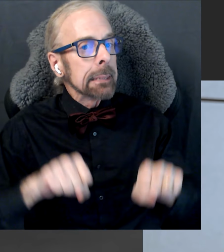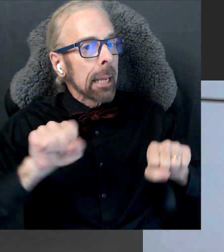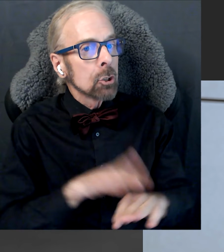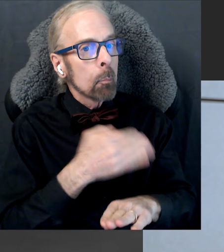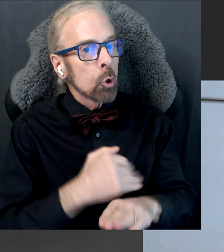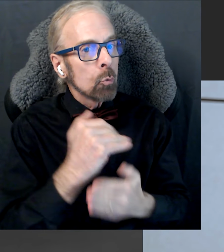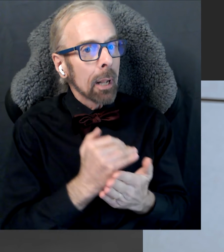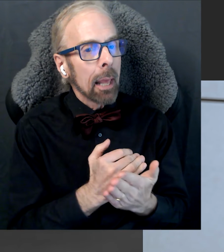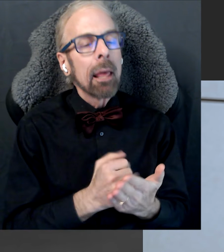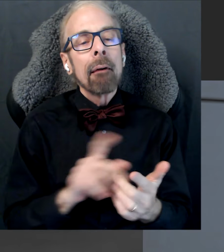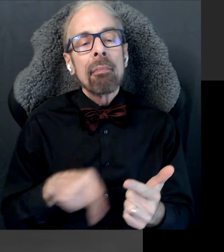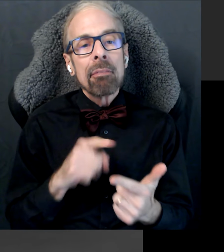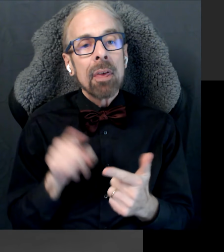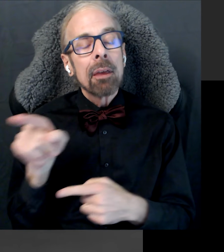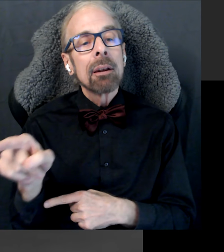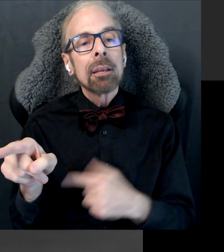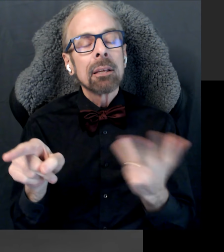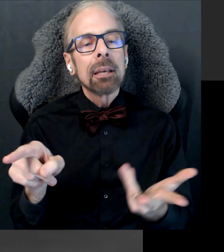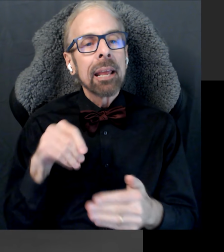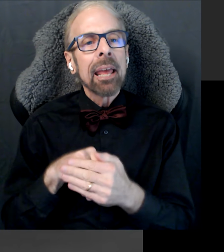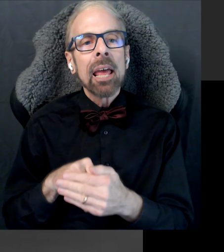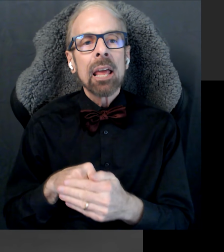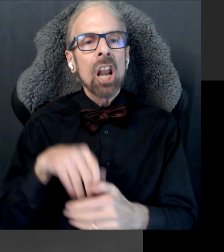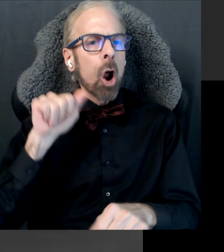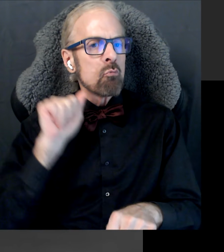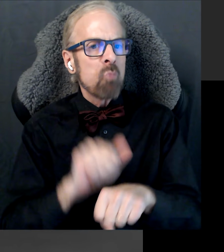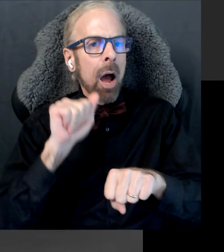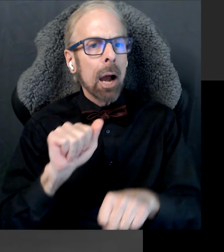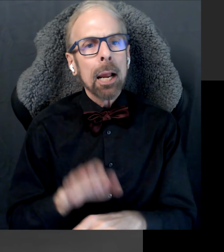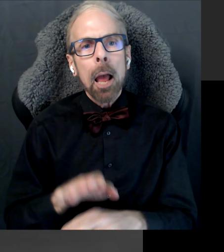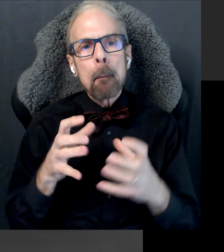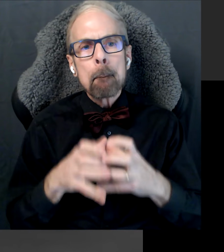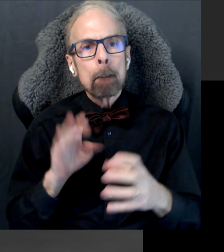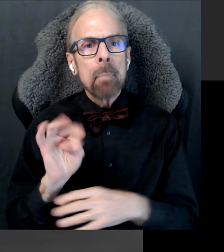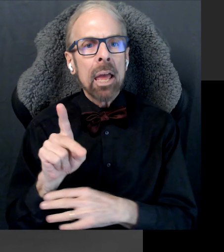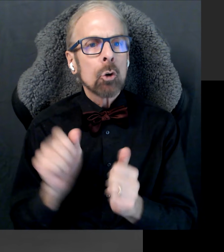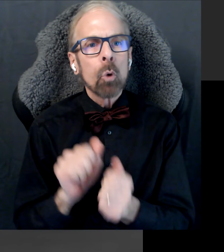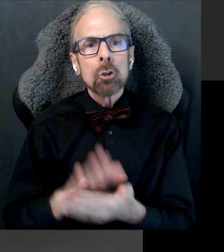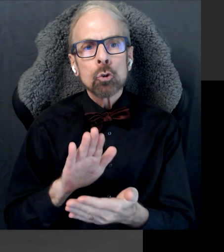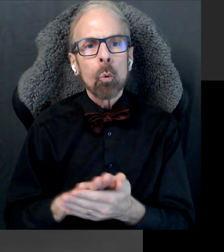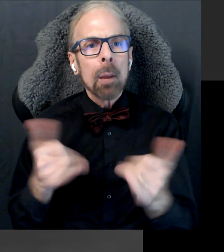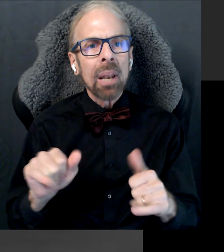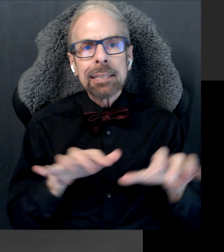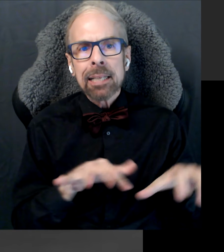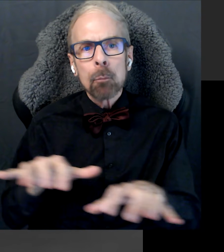lessons, and then he is in a rock band through the school. He plays keyboard.